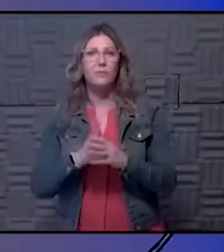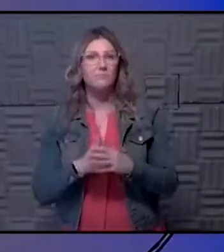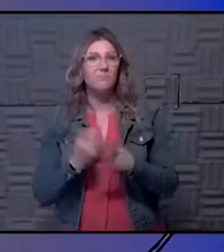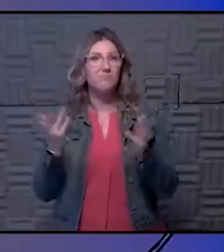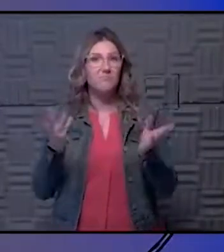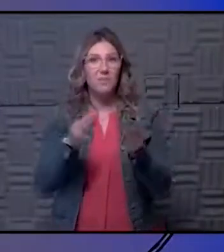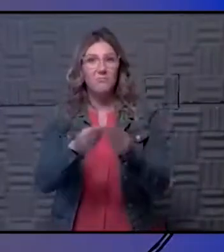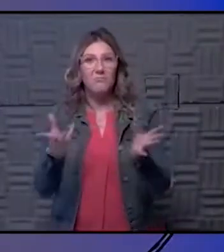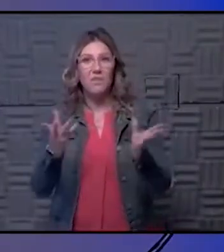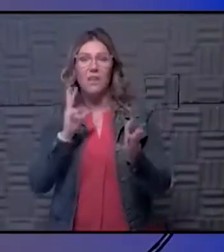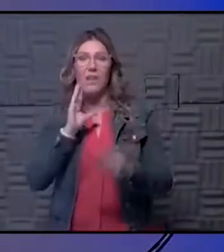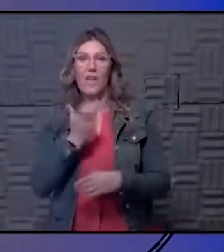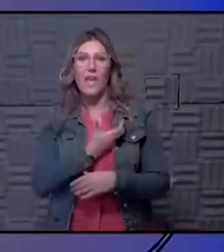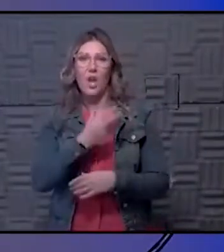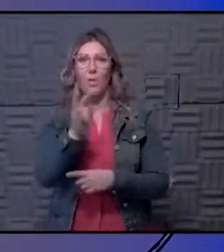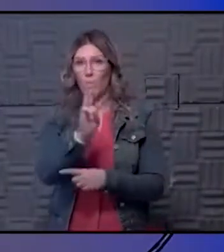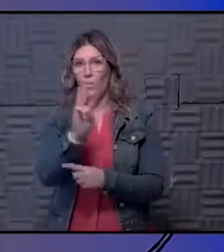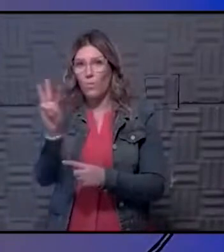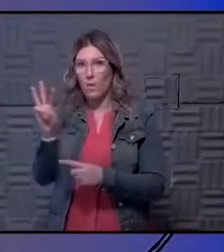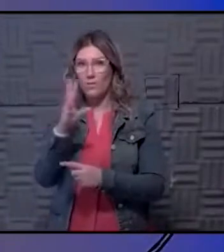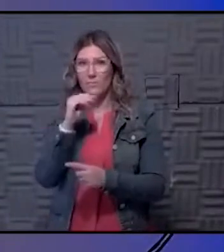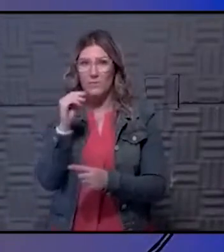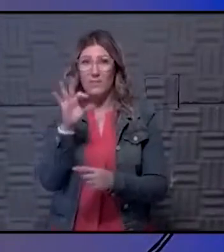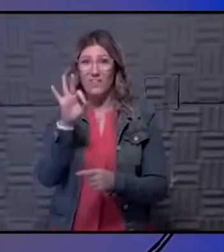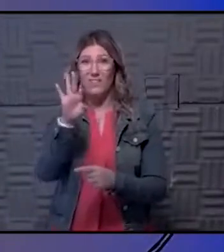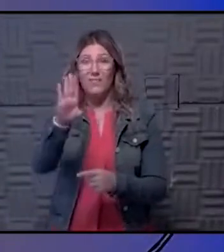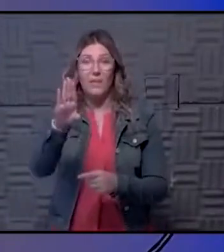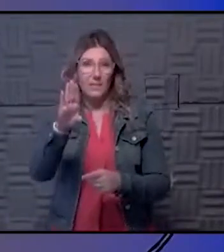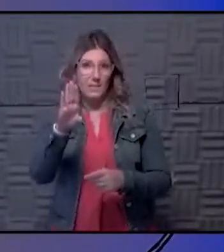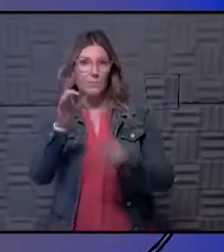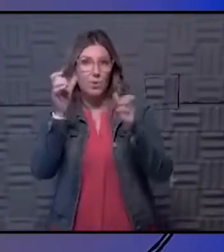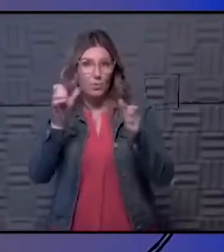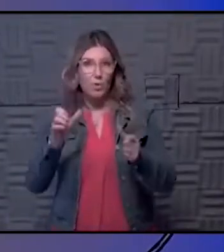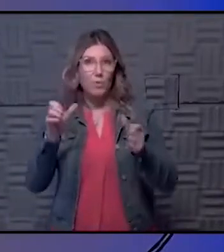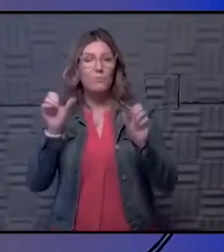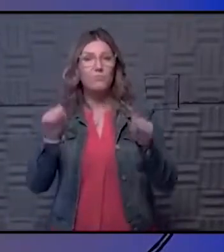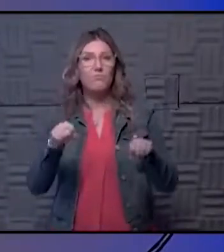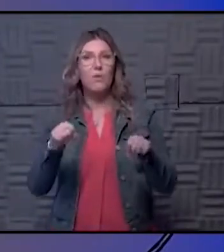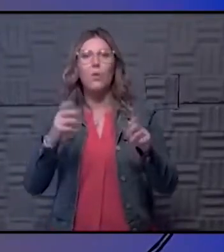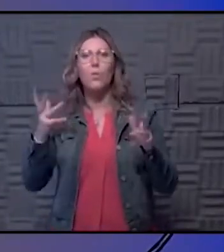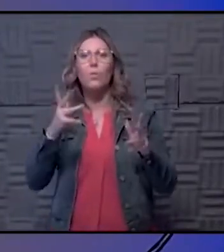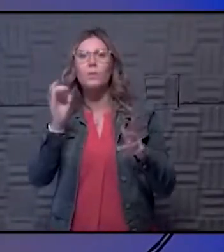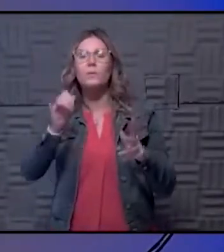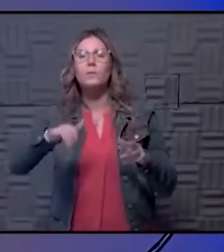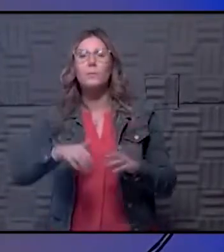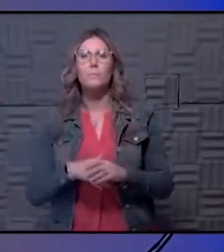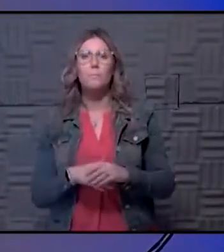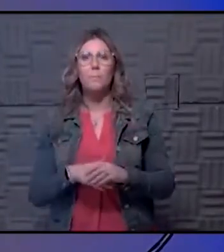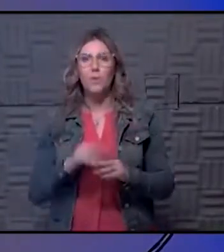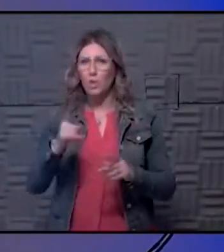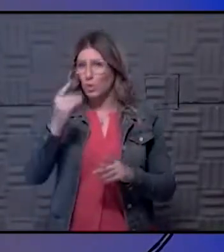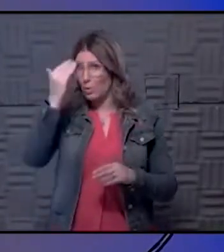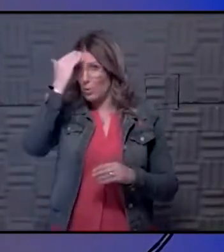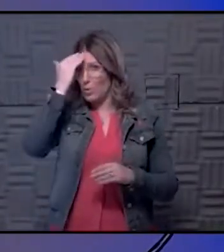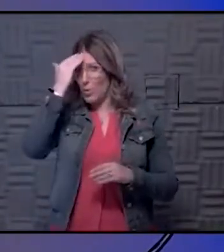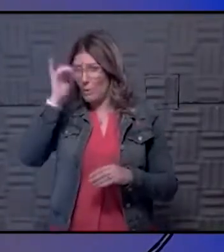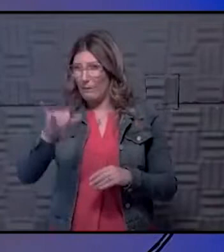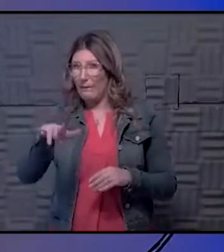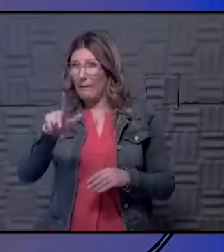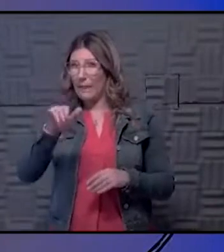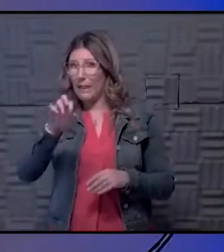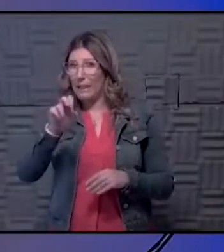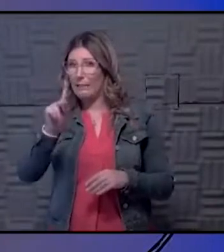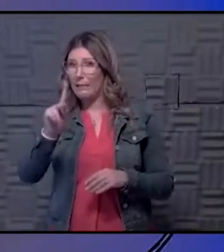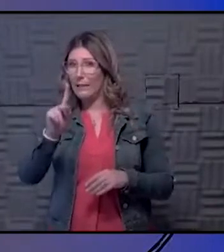put that up on our website and in our Facebook post. We can. What is it? Do you know what it is?